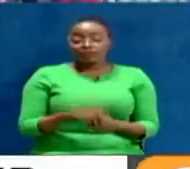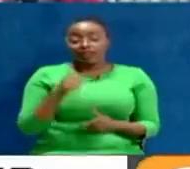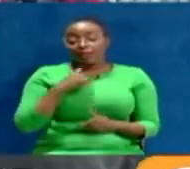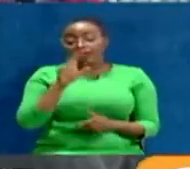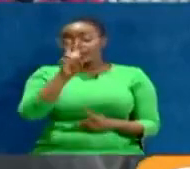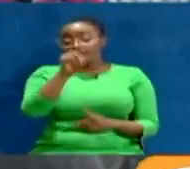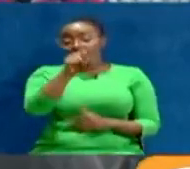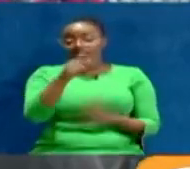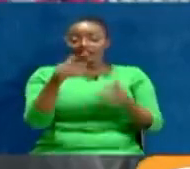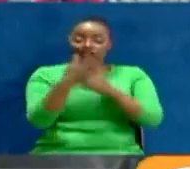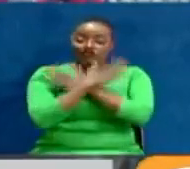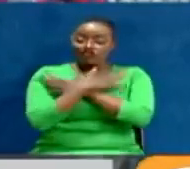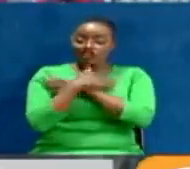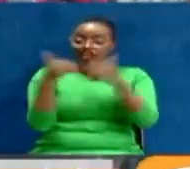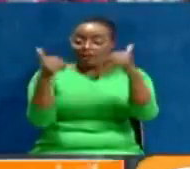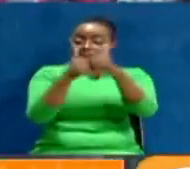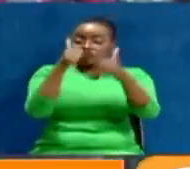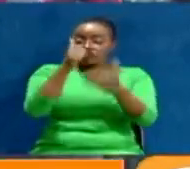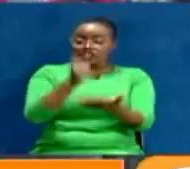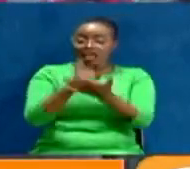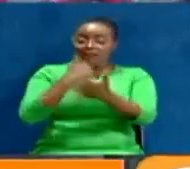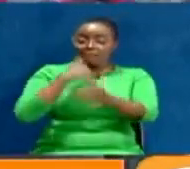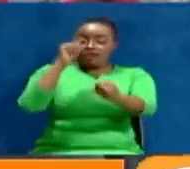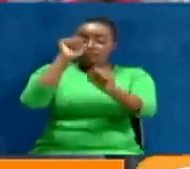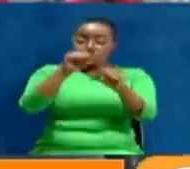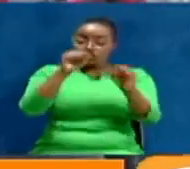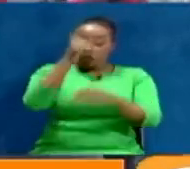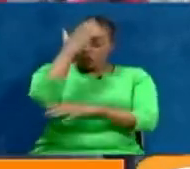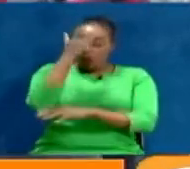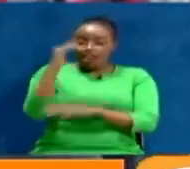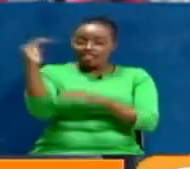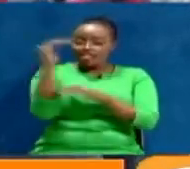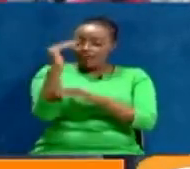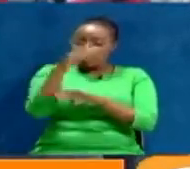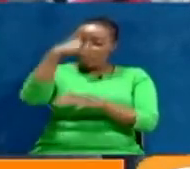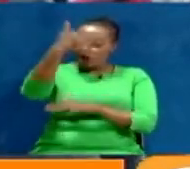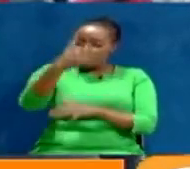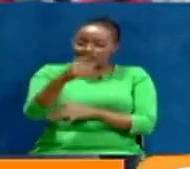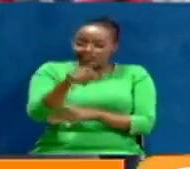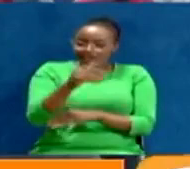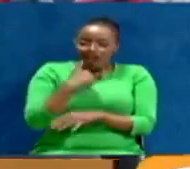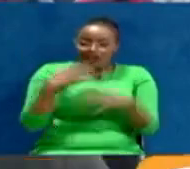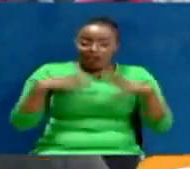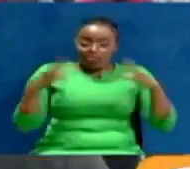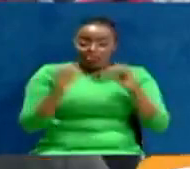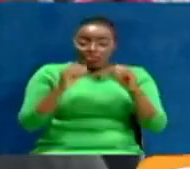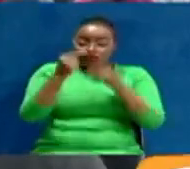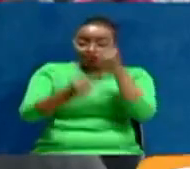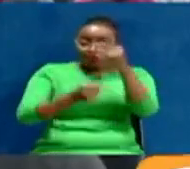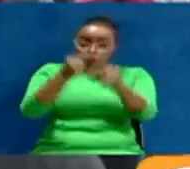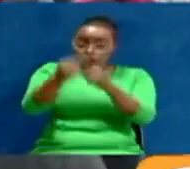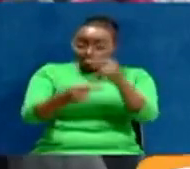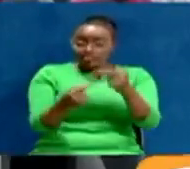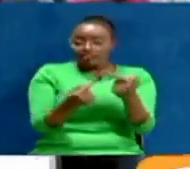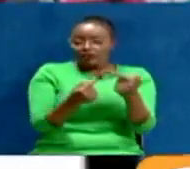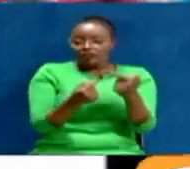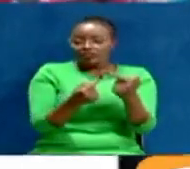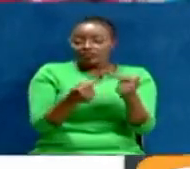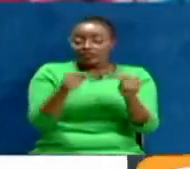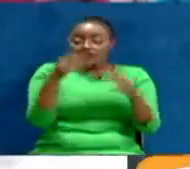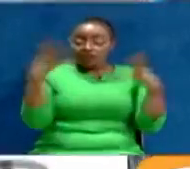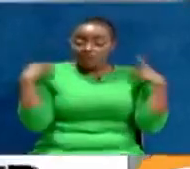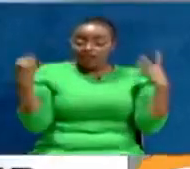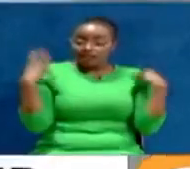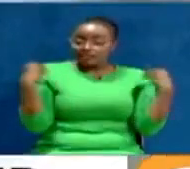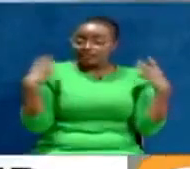Niliangalia hii ni friendly ambayo inaweza nisaidia zaidi kwa kuwa Zambia wamekuwa hawajai kuwa na break, wameendelea kuwa